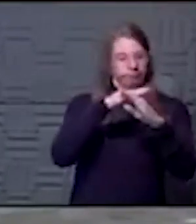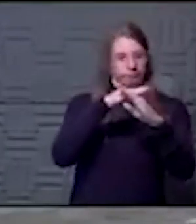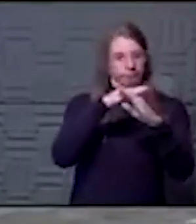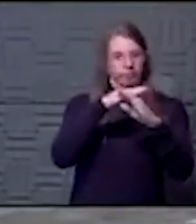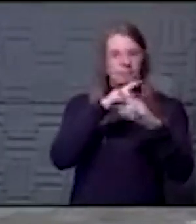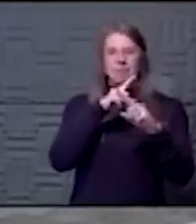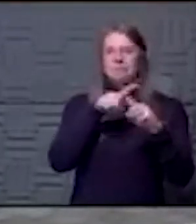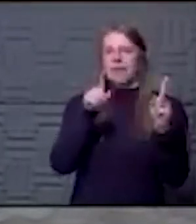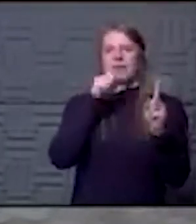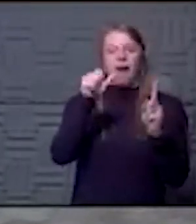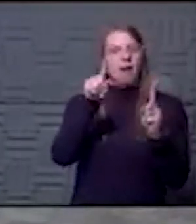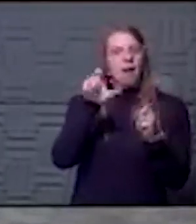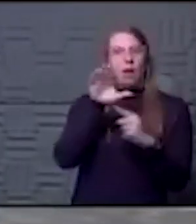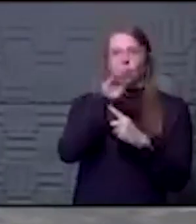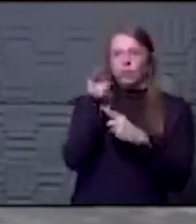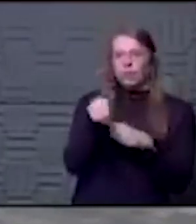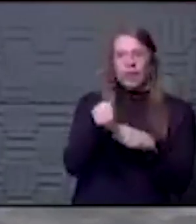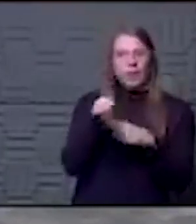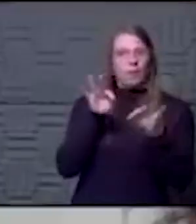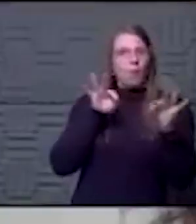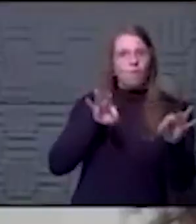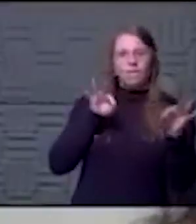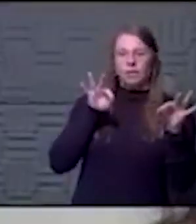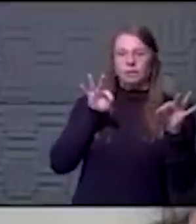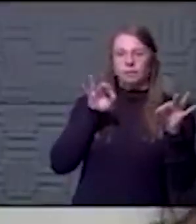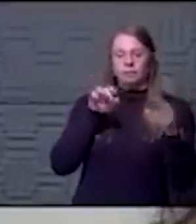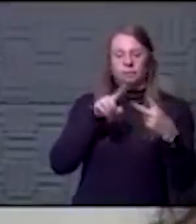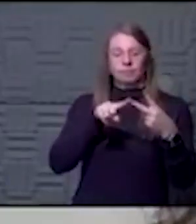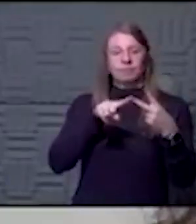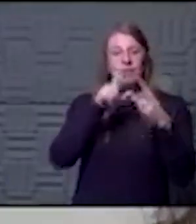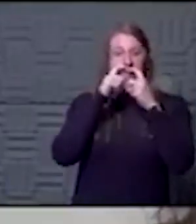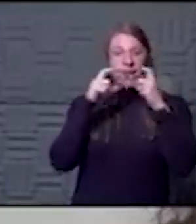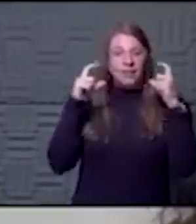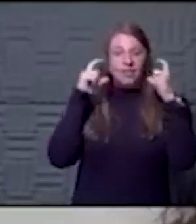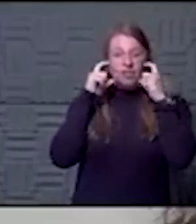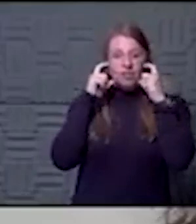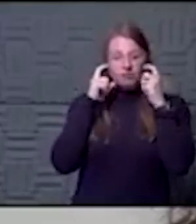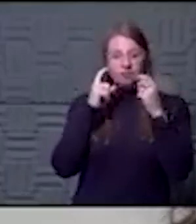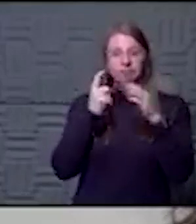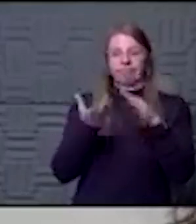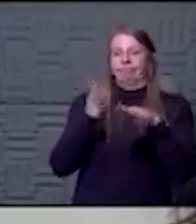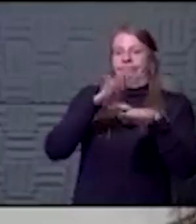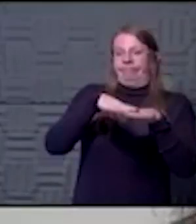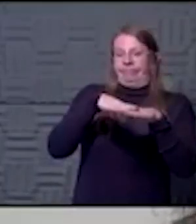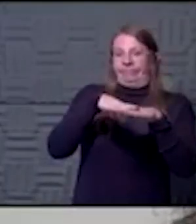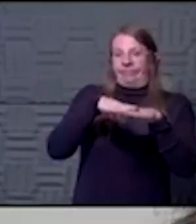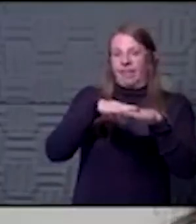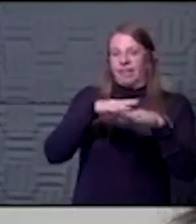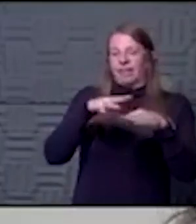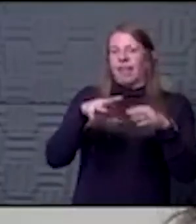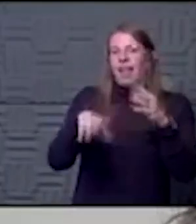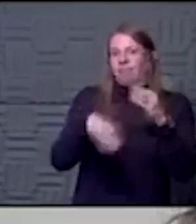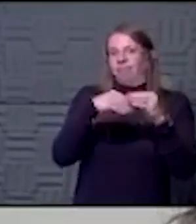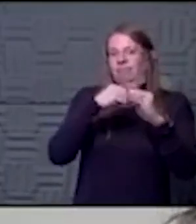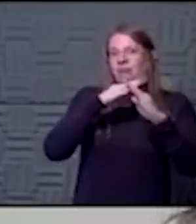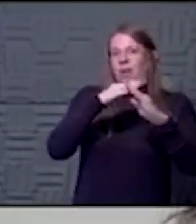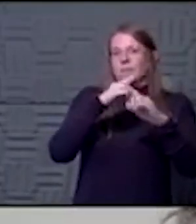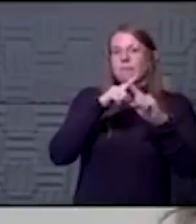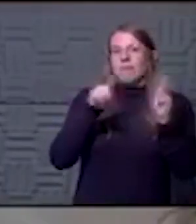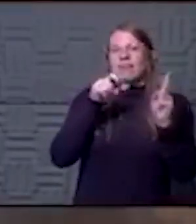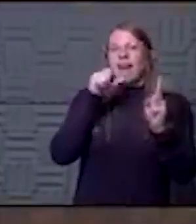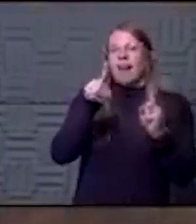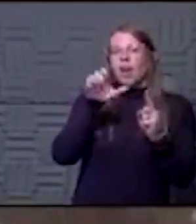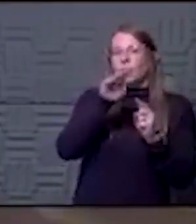not 100% perfect. Mask wearing, another intervention, another barrier, but not 100%